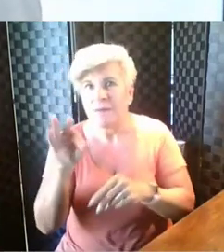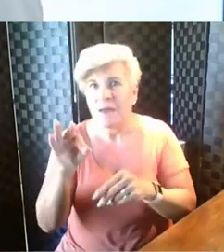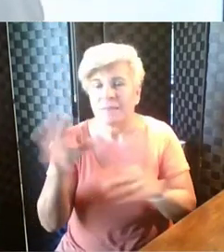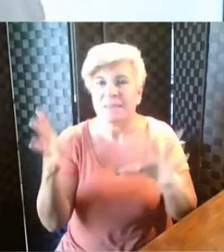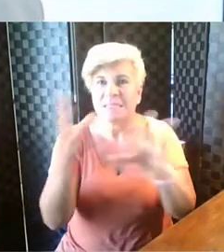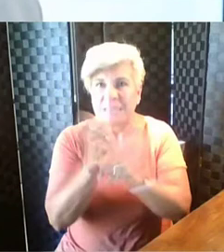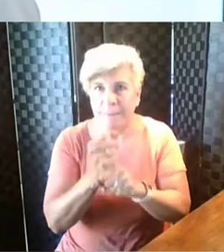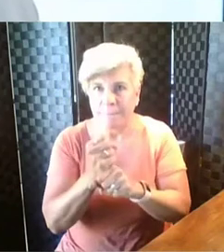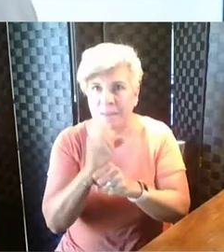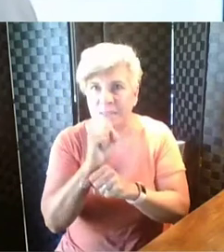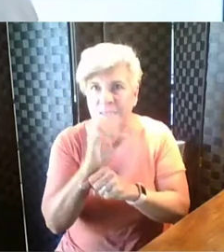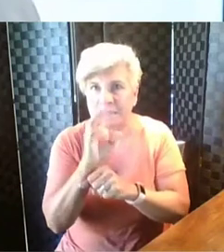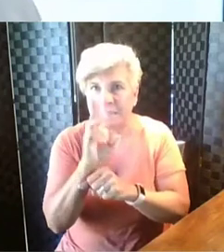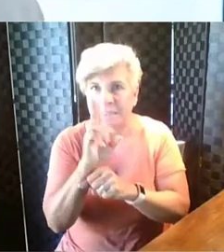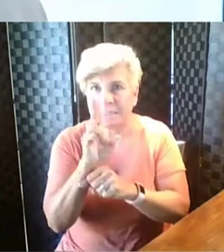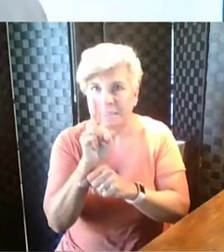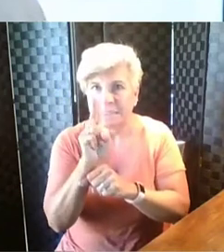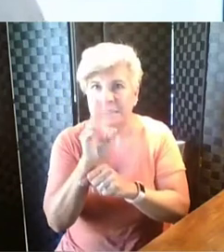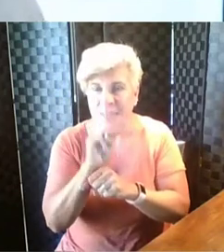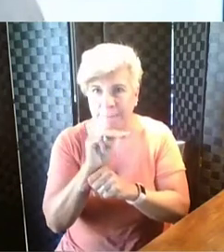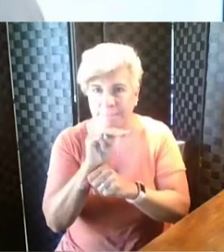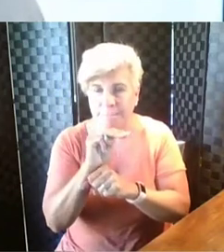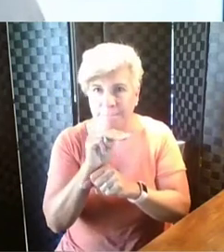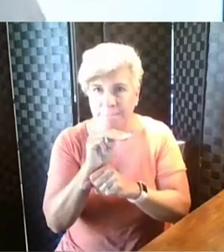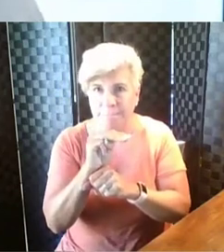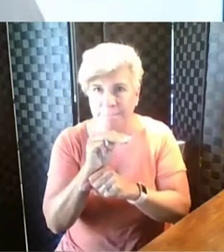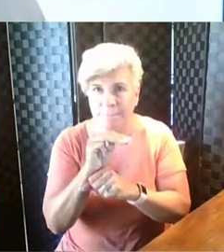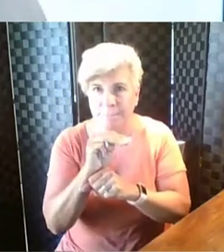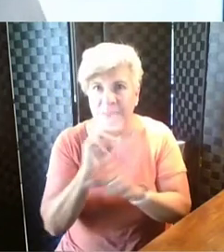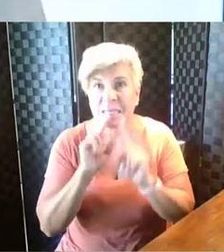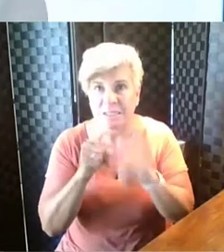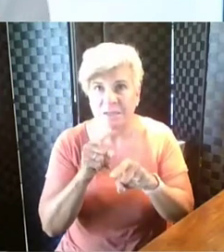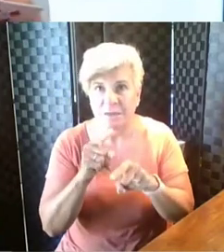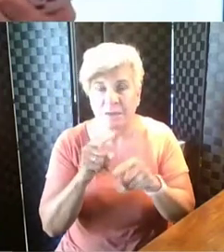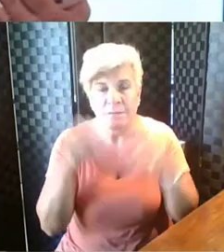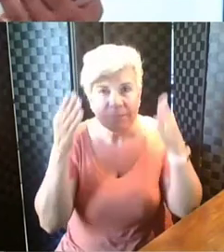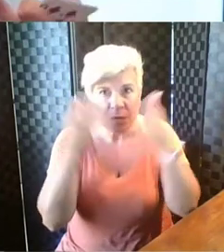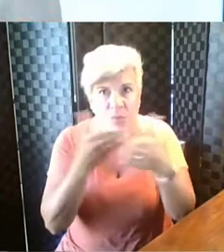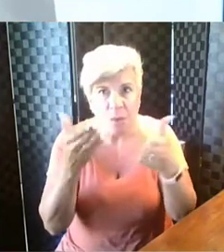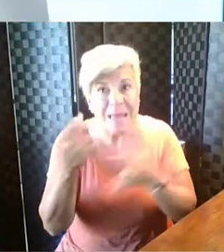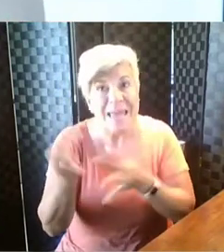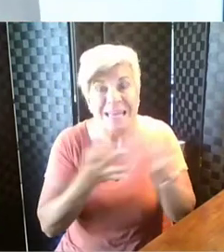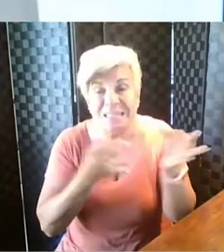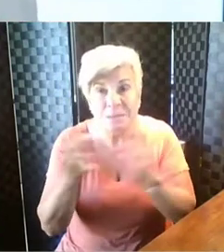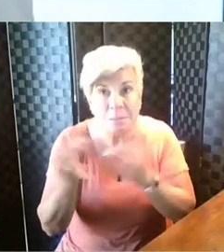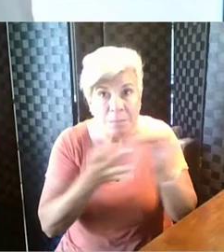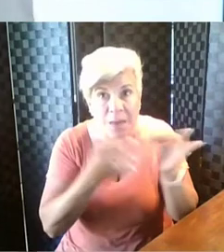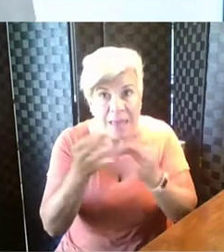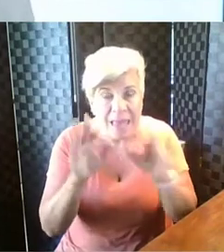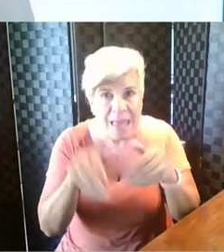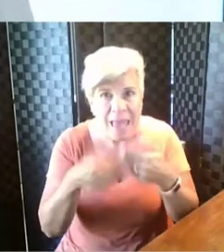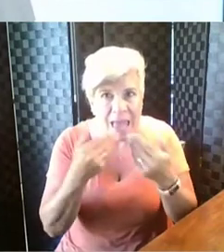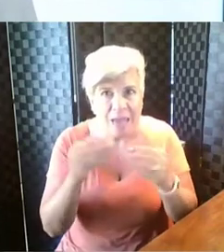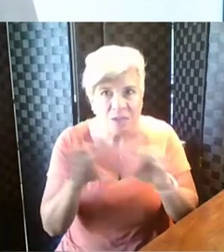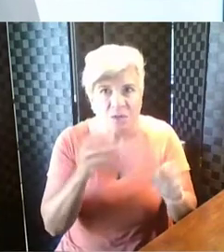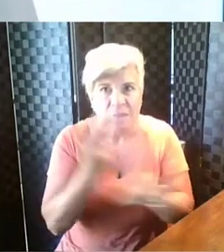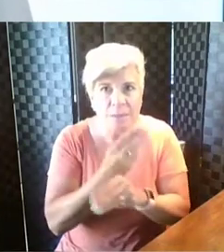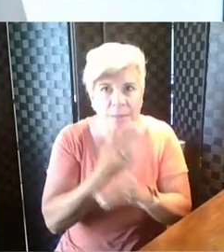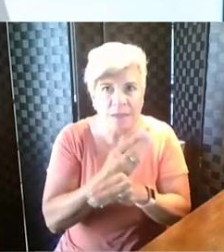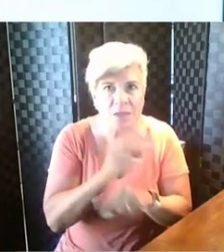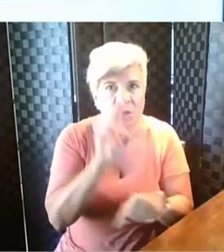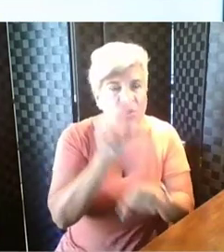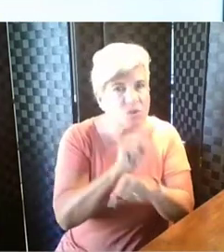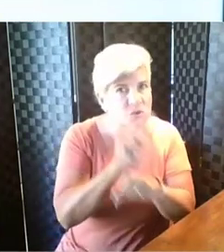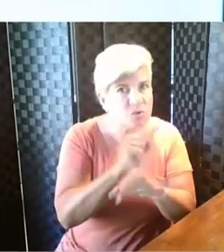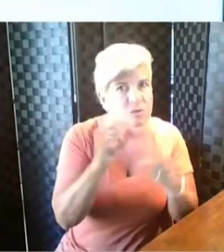sum. But my biggest question here, the biggest thing I want you to really focus on is being able to explain how you're doing the math. I want you to use